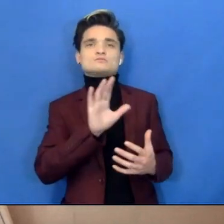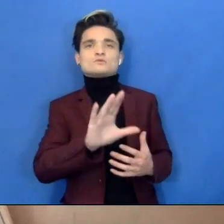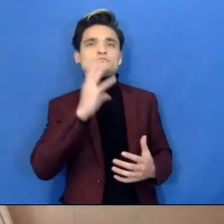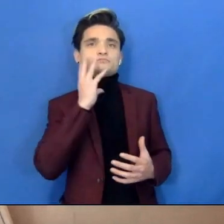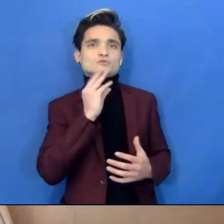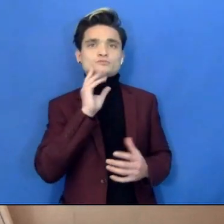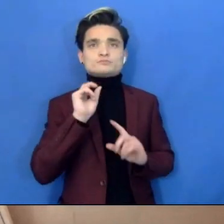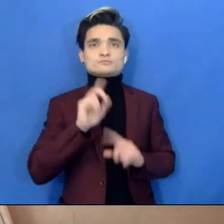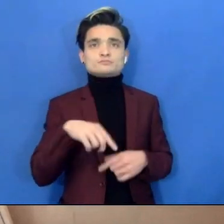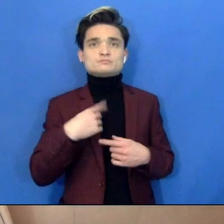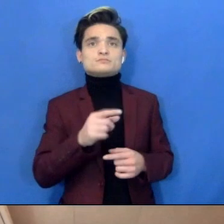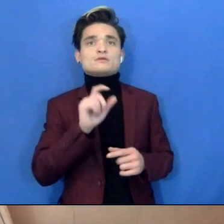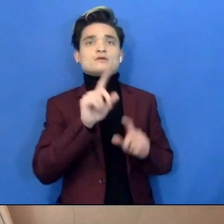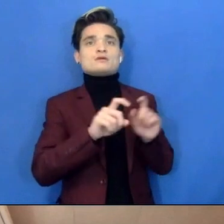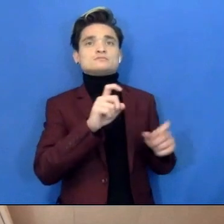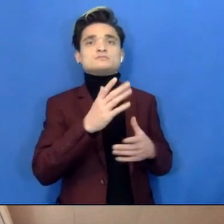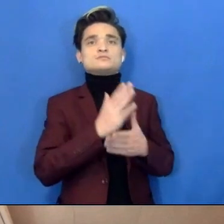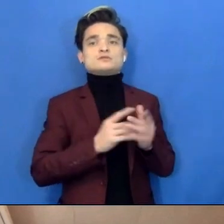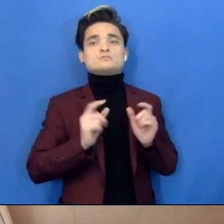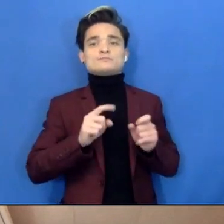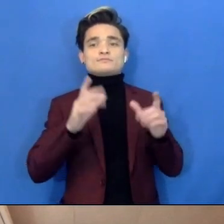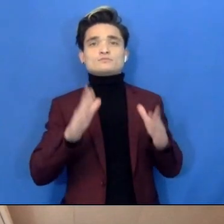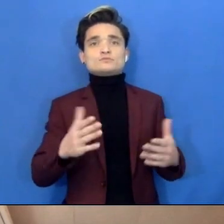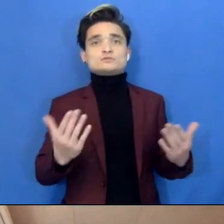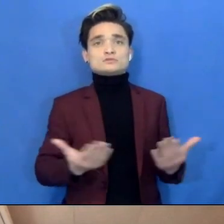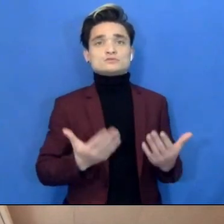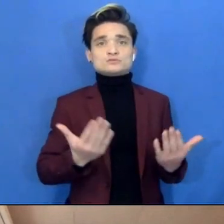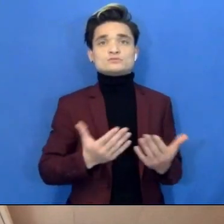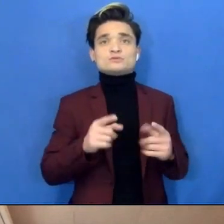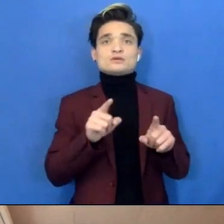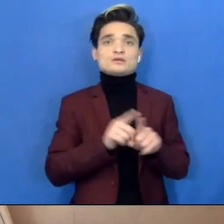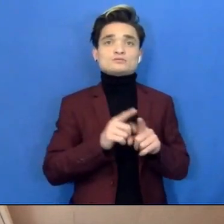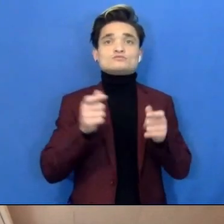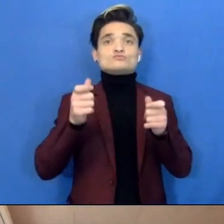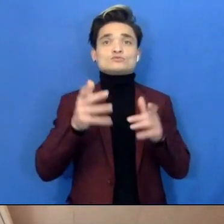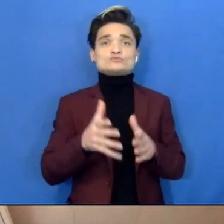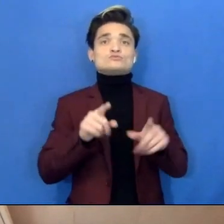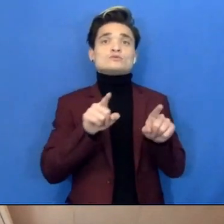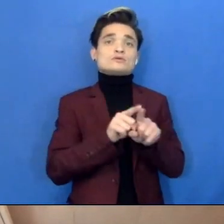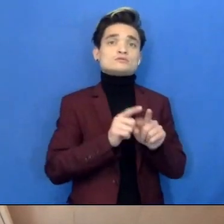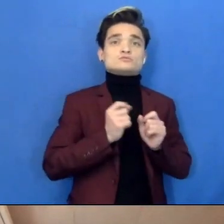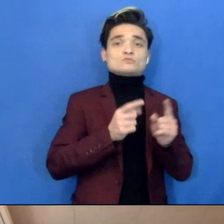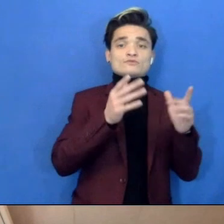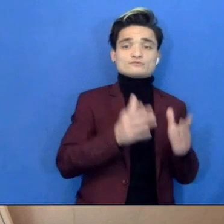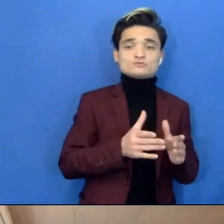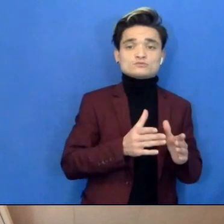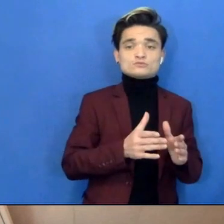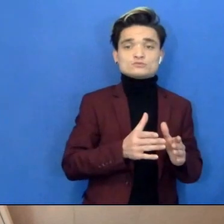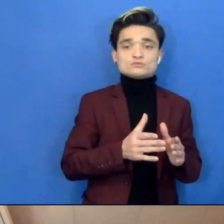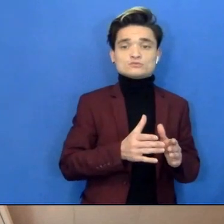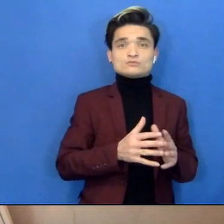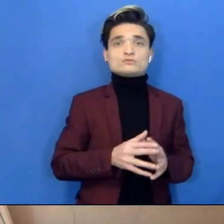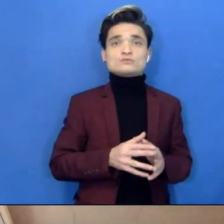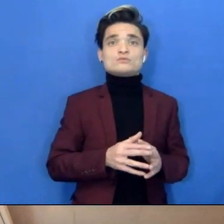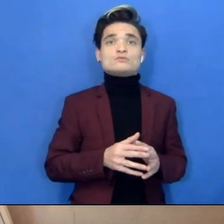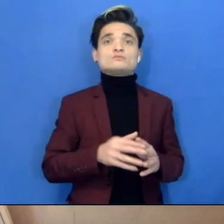maybe most importantly as directors, because you're all directors, you all seen millions of hours of improv. Did